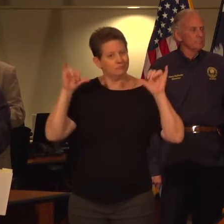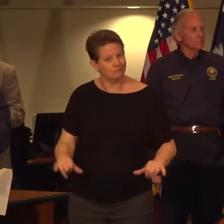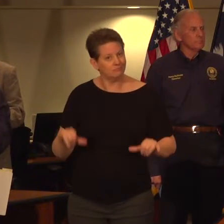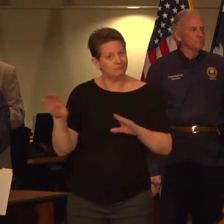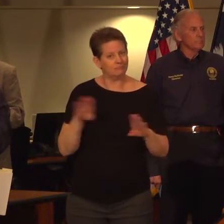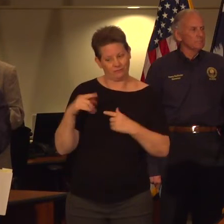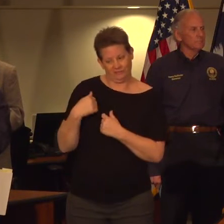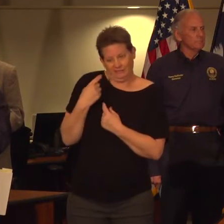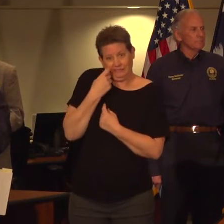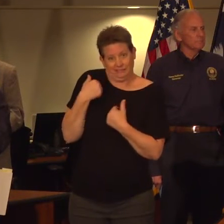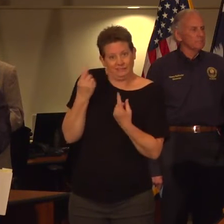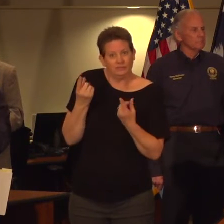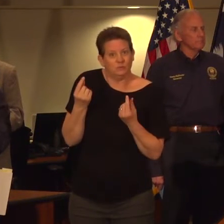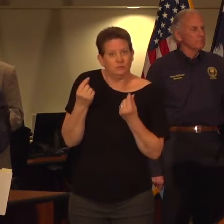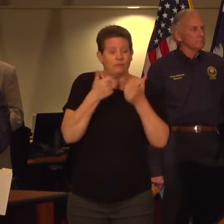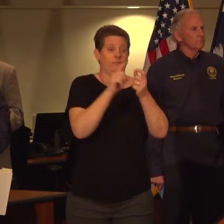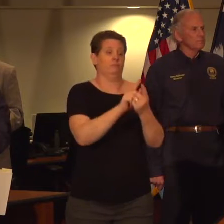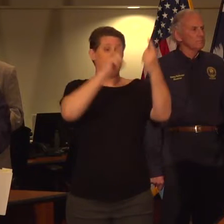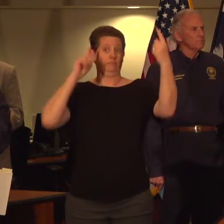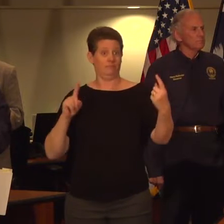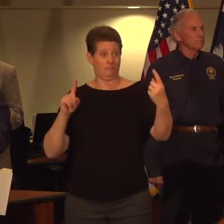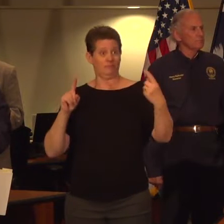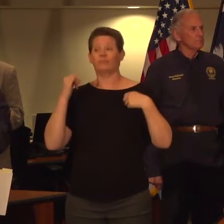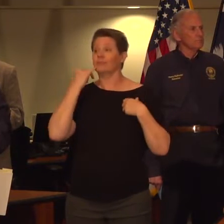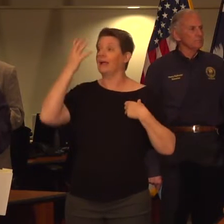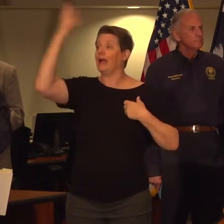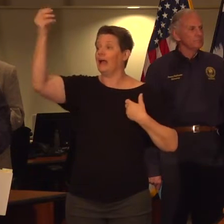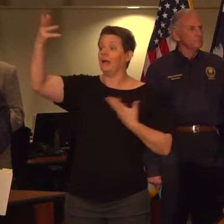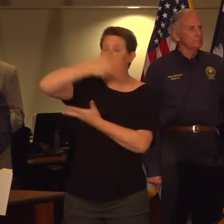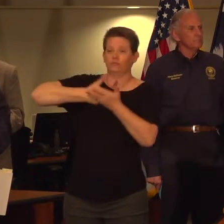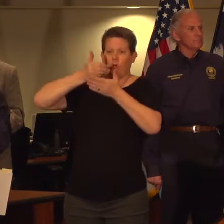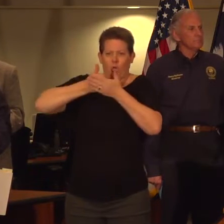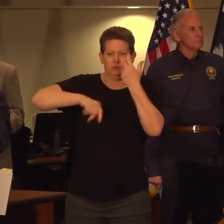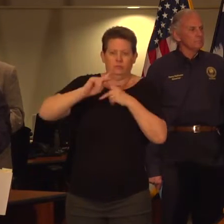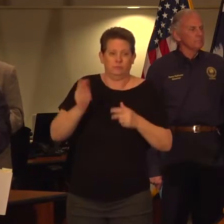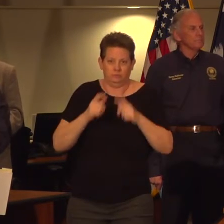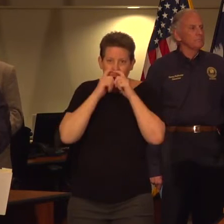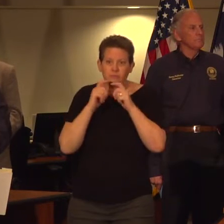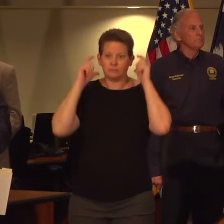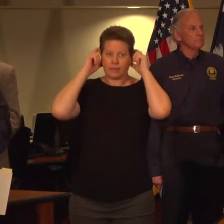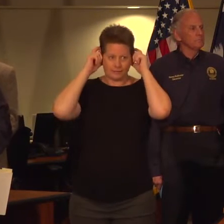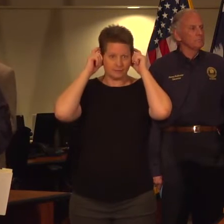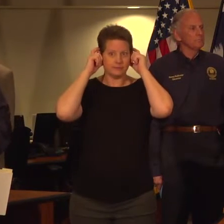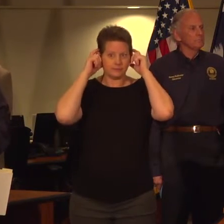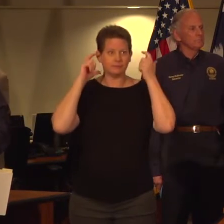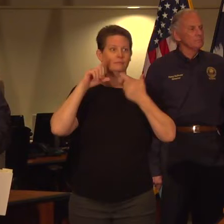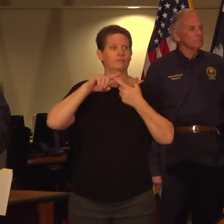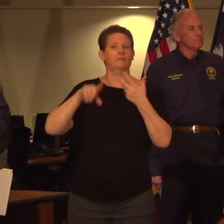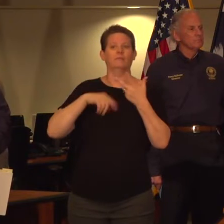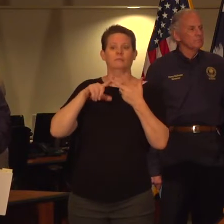distancing, is to wear a mask at all times when you're in public, when you may come in close contact with other individuals, to